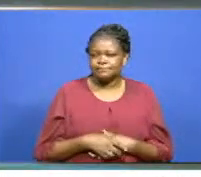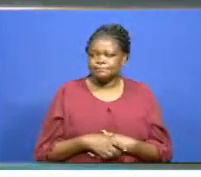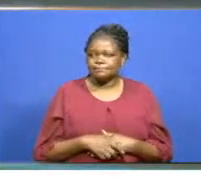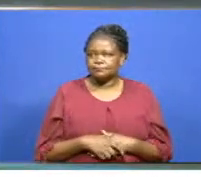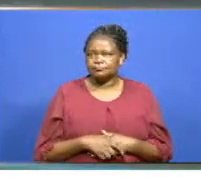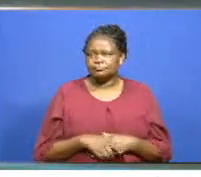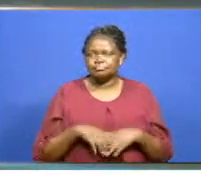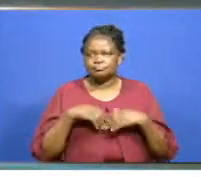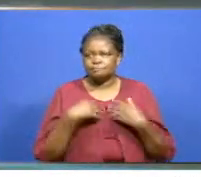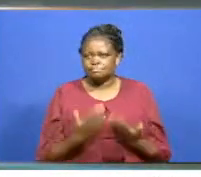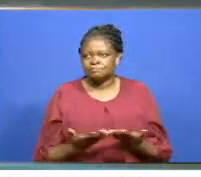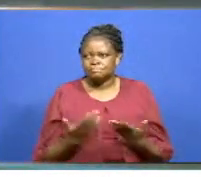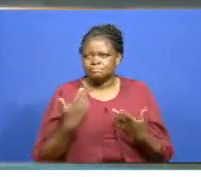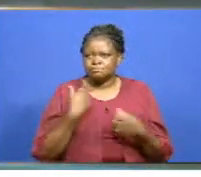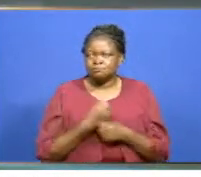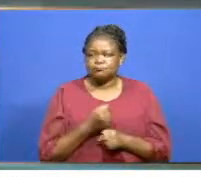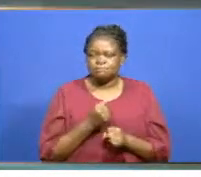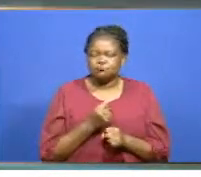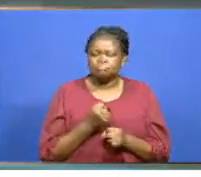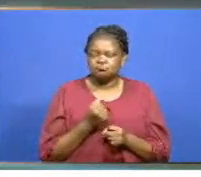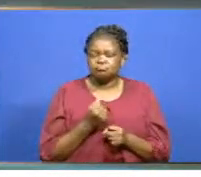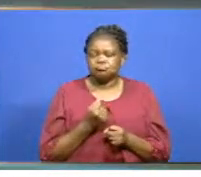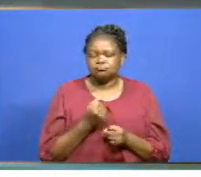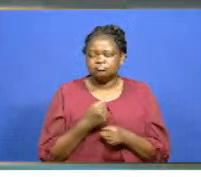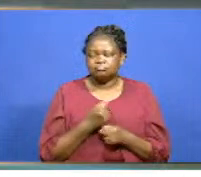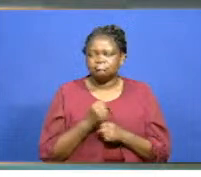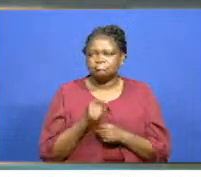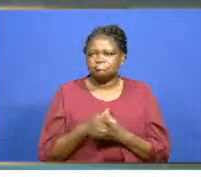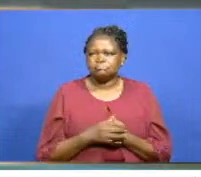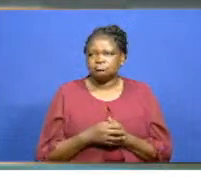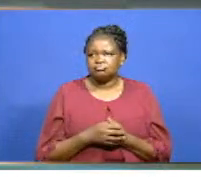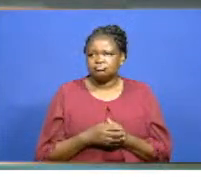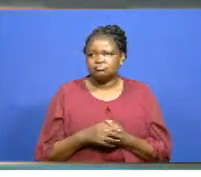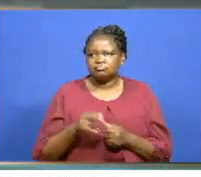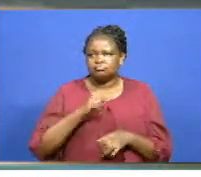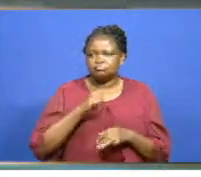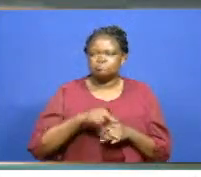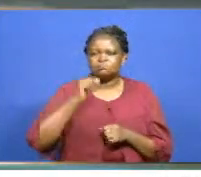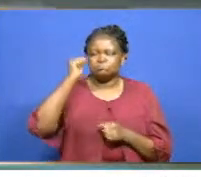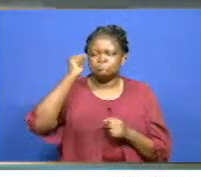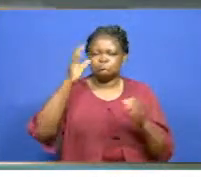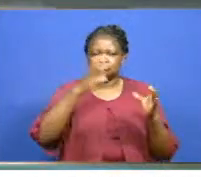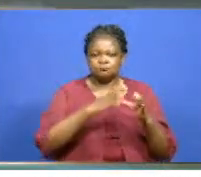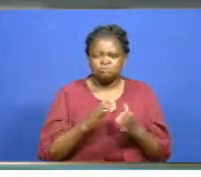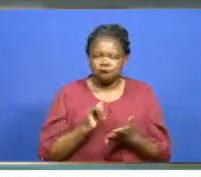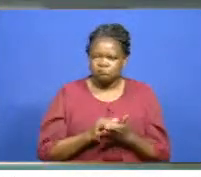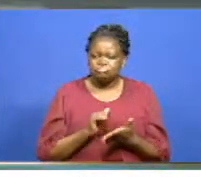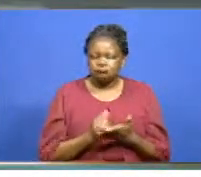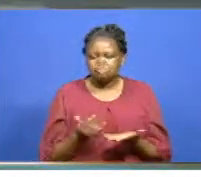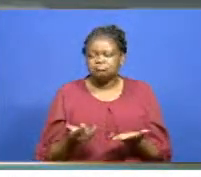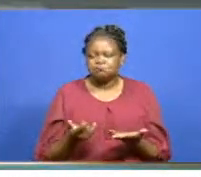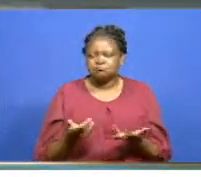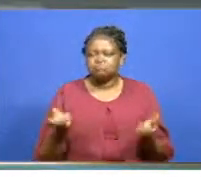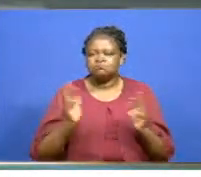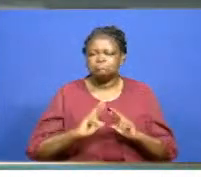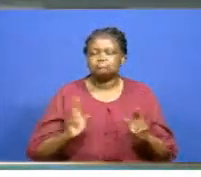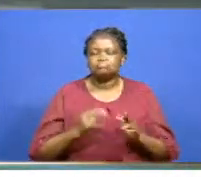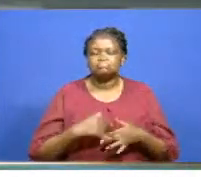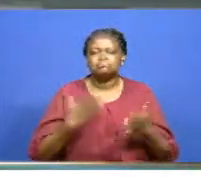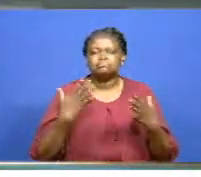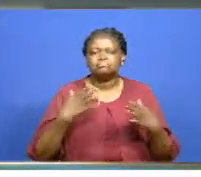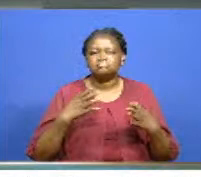in terms of making a statement as a national political party that is up for grabs in any part of the